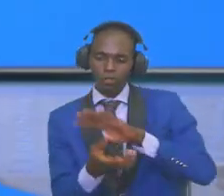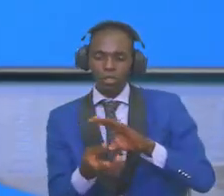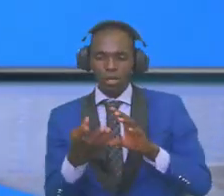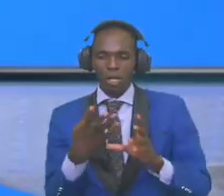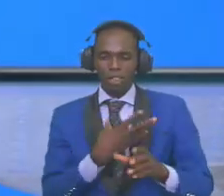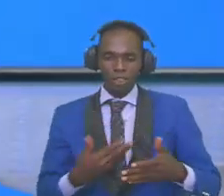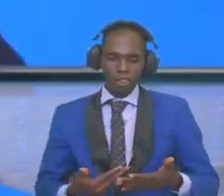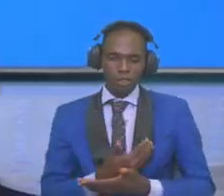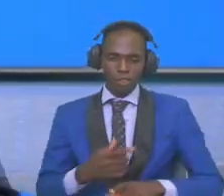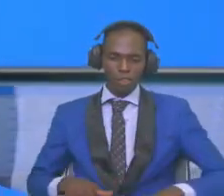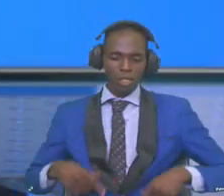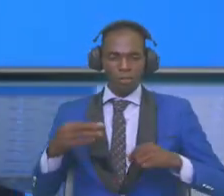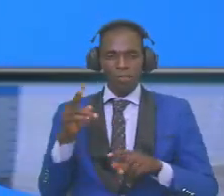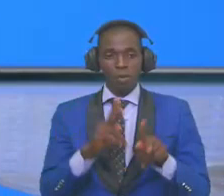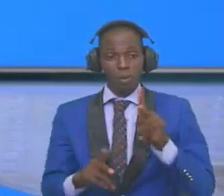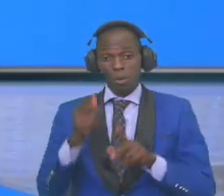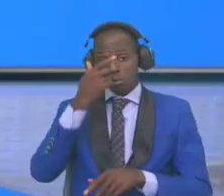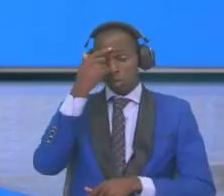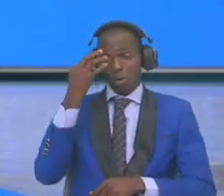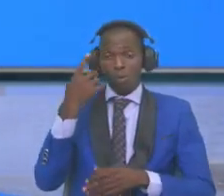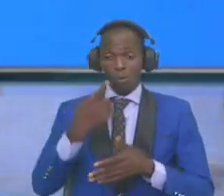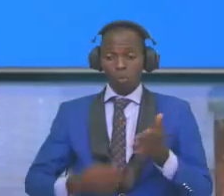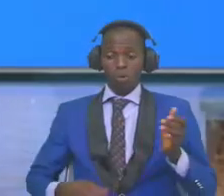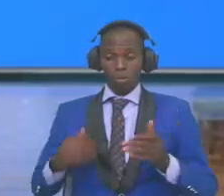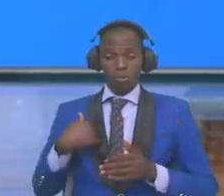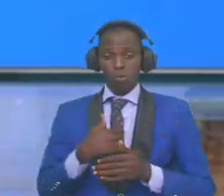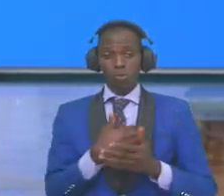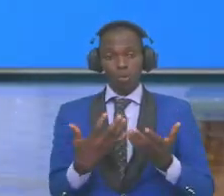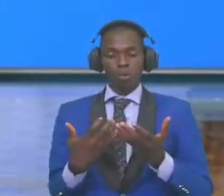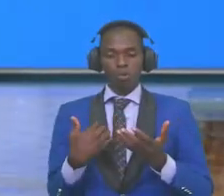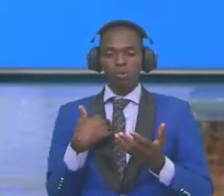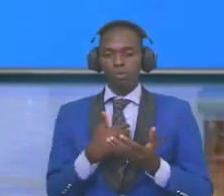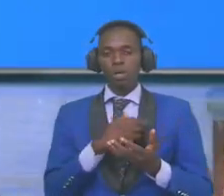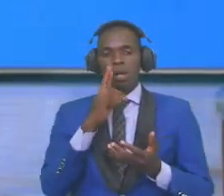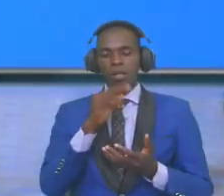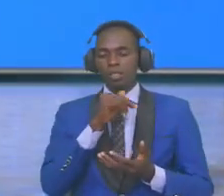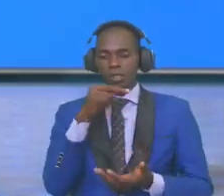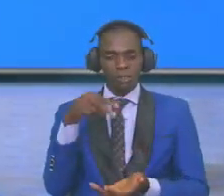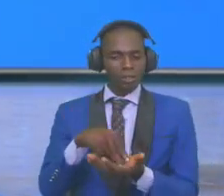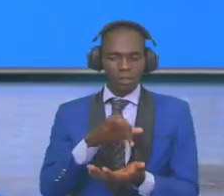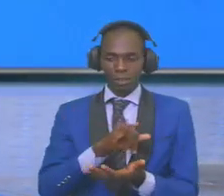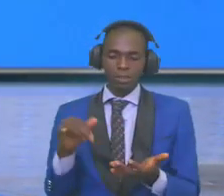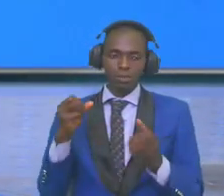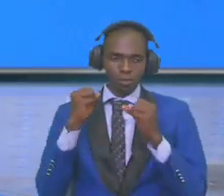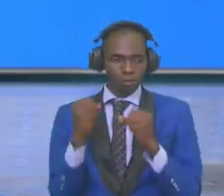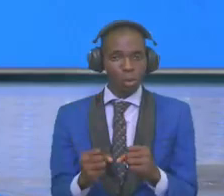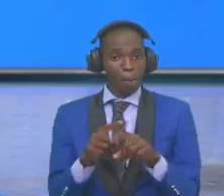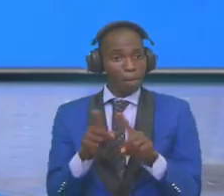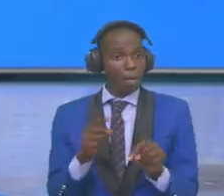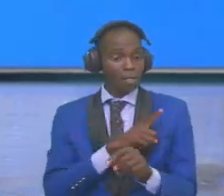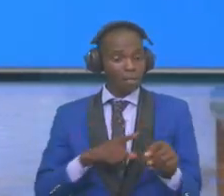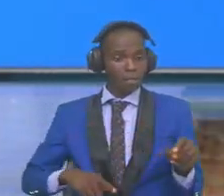people. Because of what we're looking for, we're not holding firm. But the Lord is saying